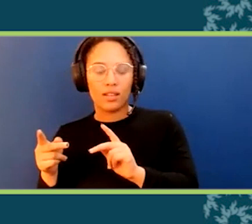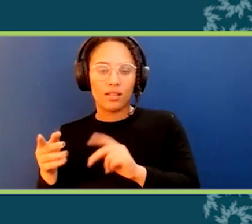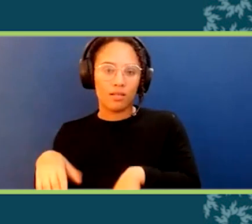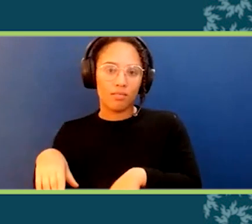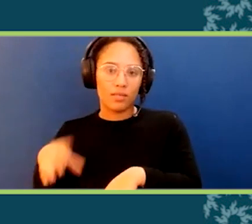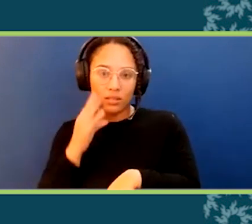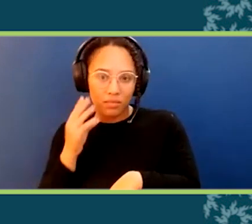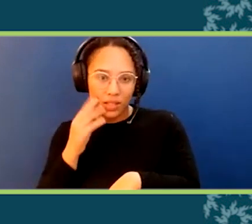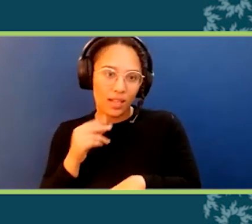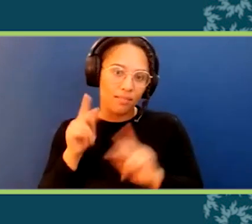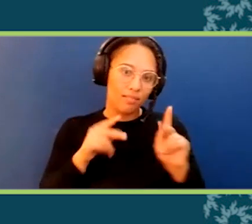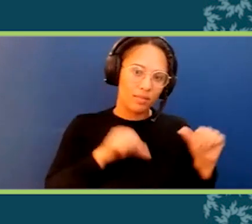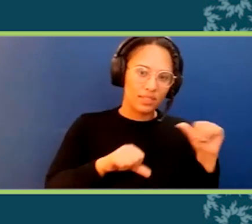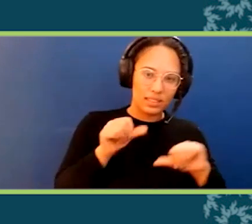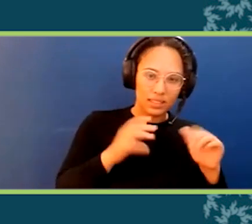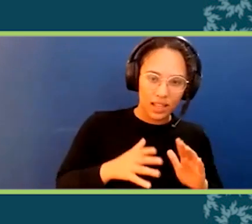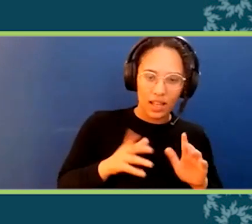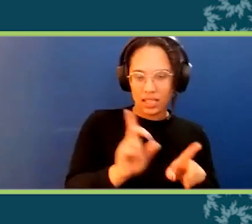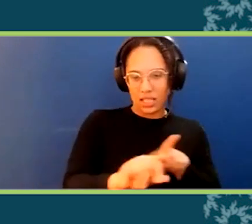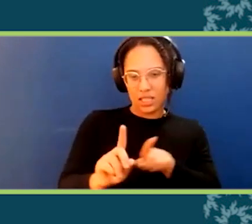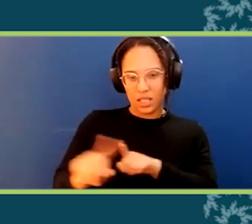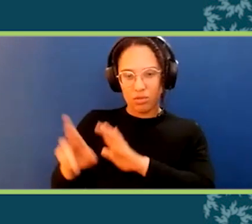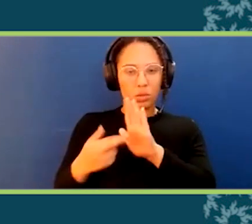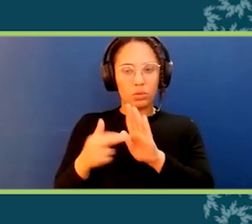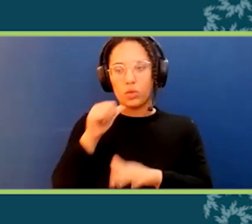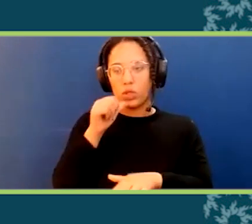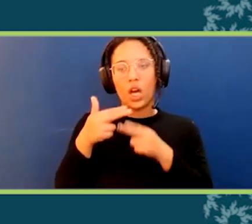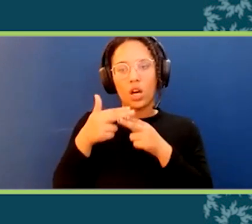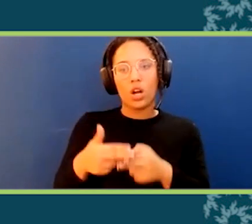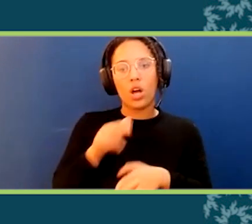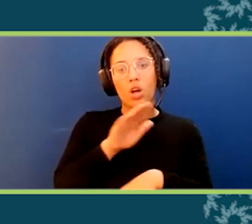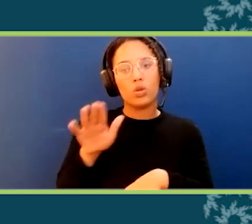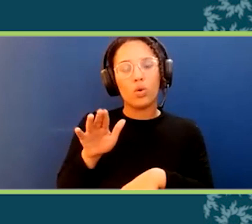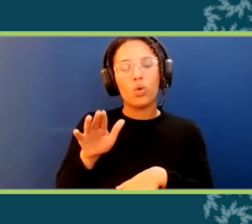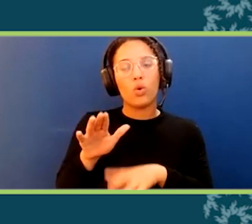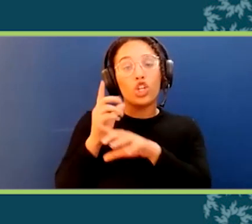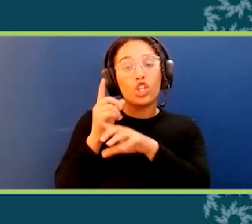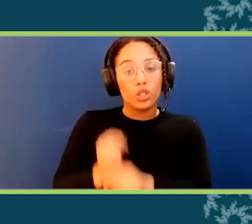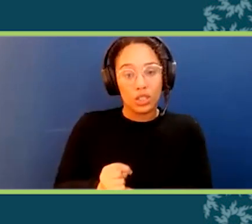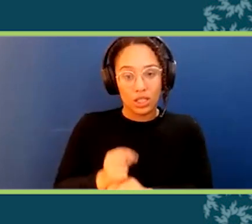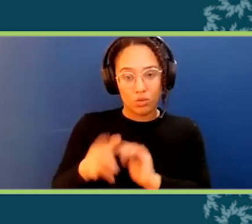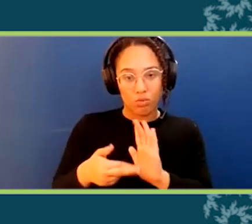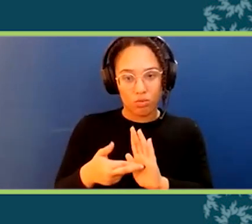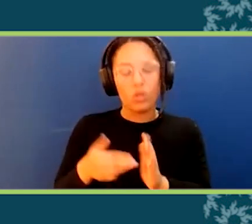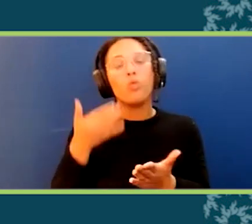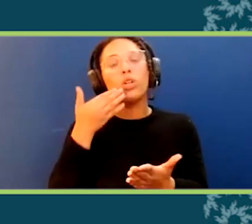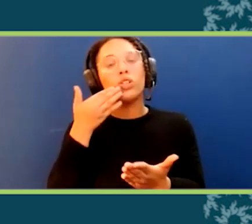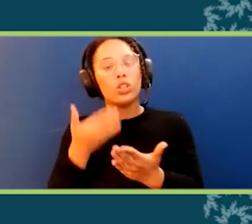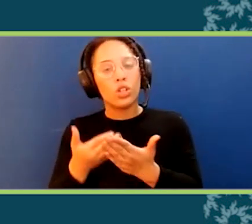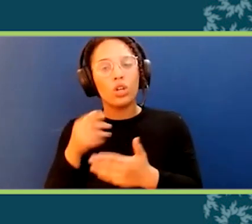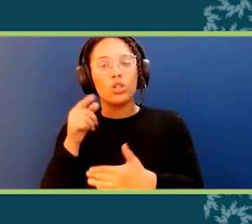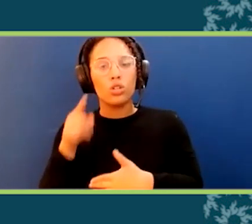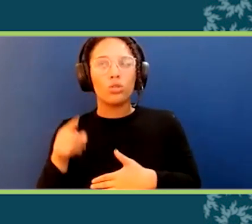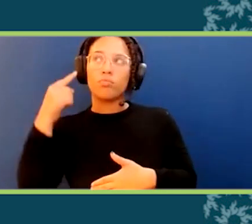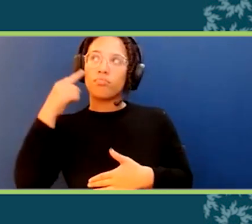that wouldn't be considered your traditional roles. So I think it's good that you have started from a place of looking at what your strengths